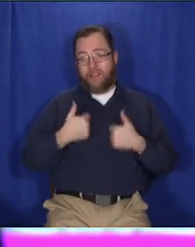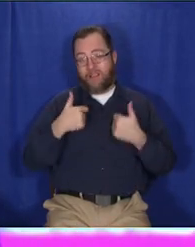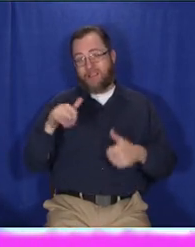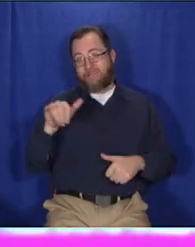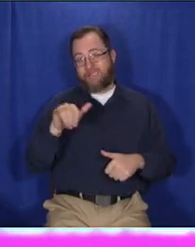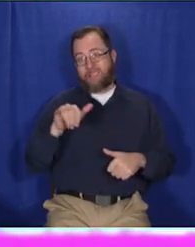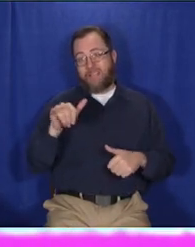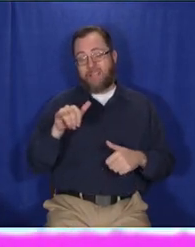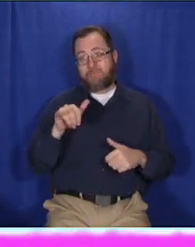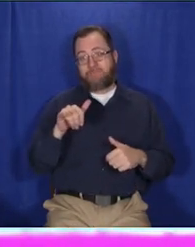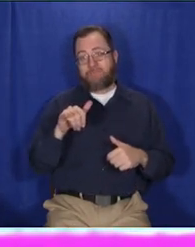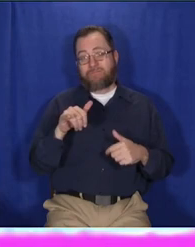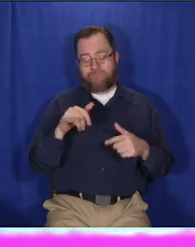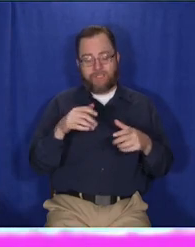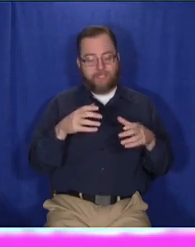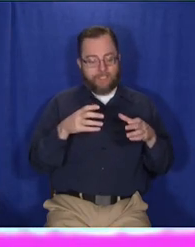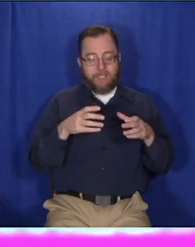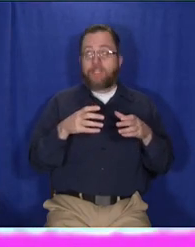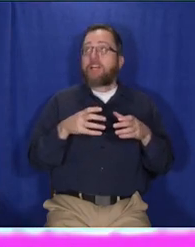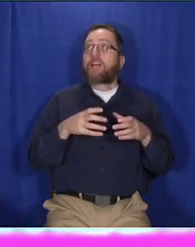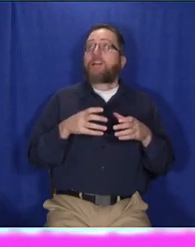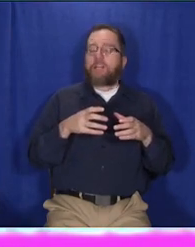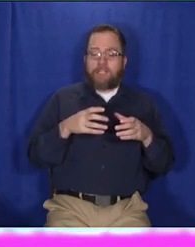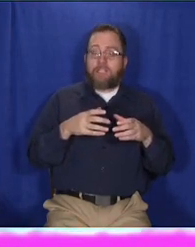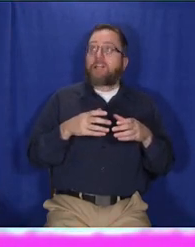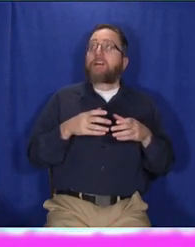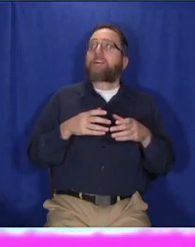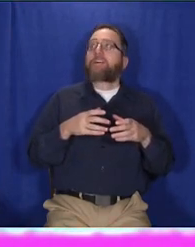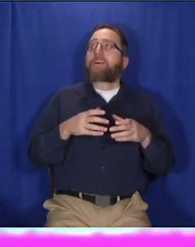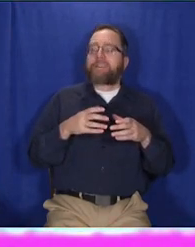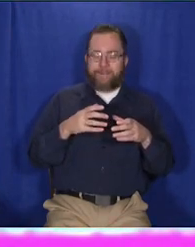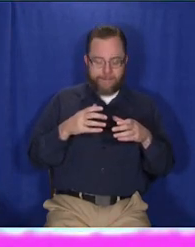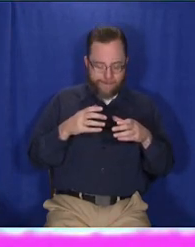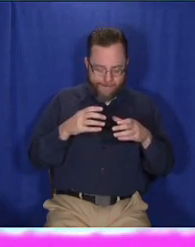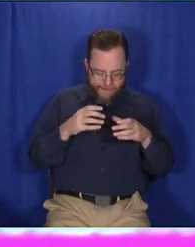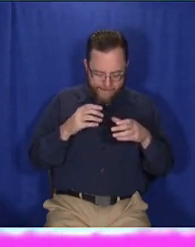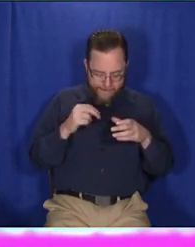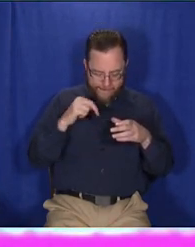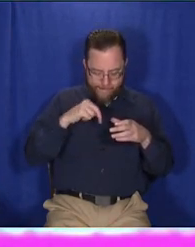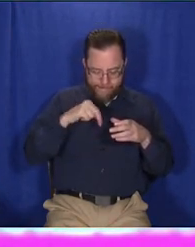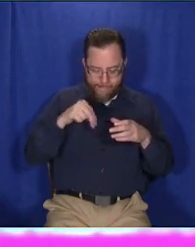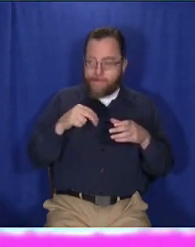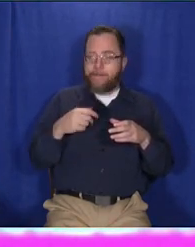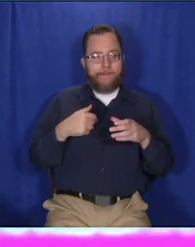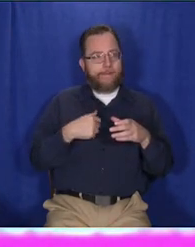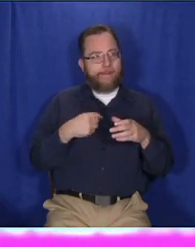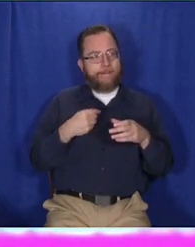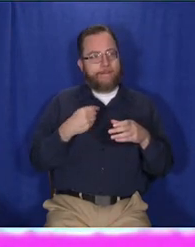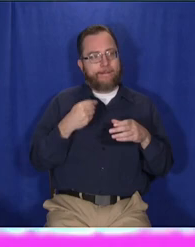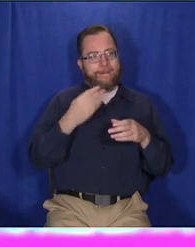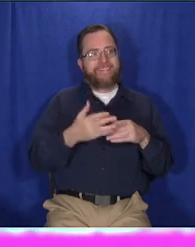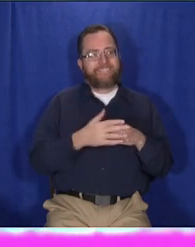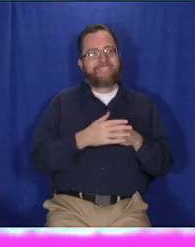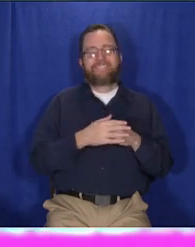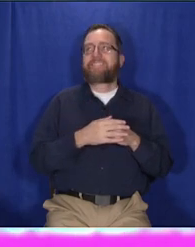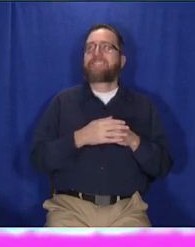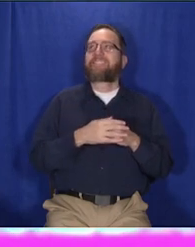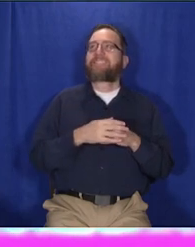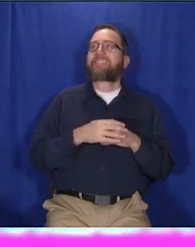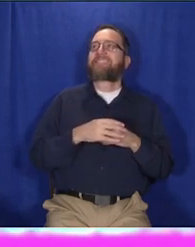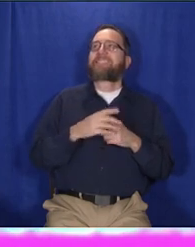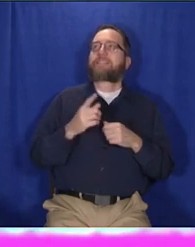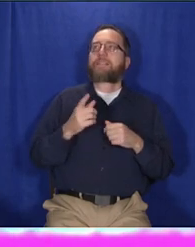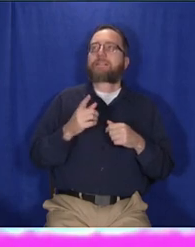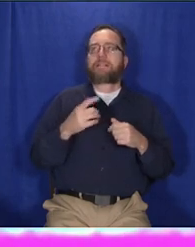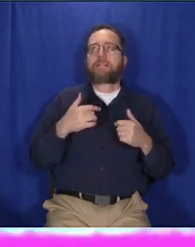most. I'll give you this piece. I'll give you enough so that it doesn't actually interfere with how I want to